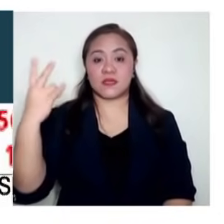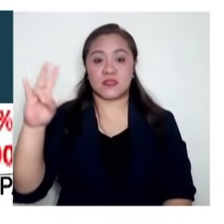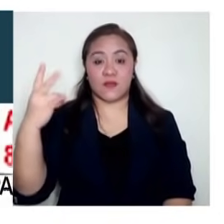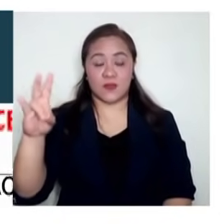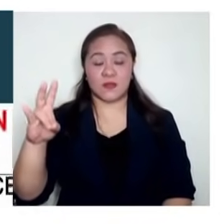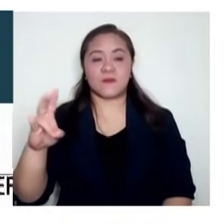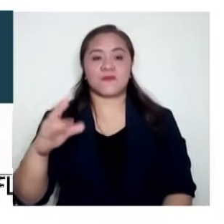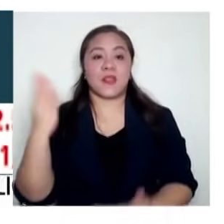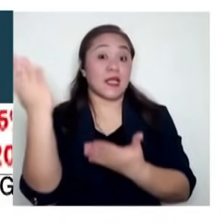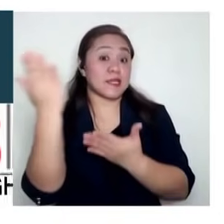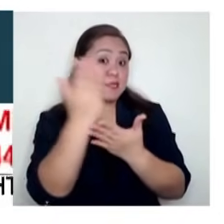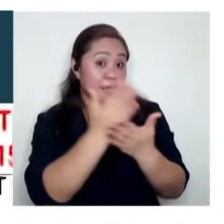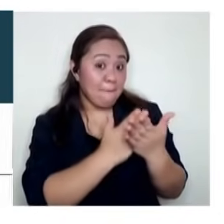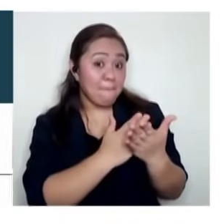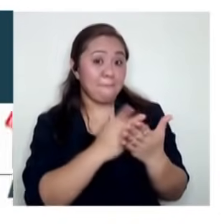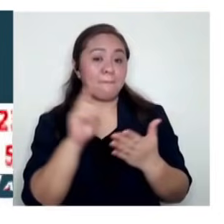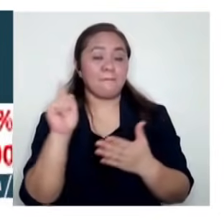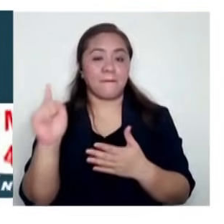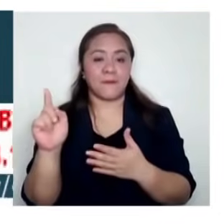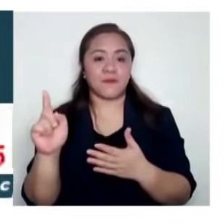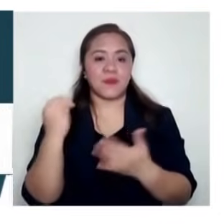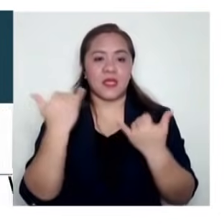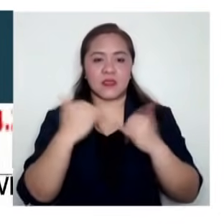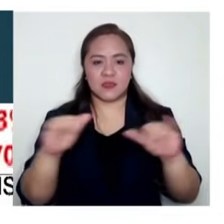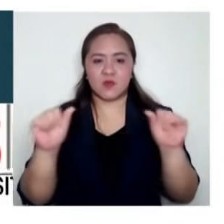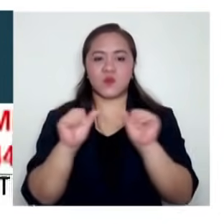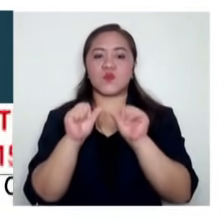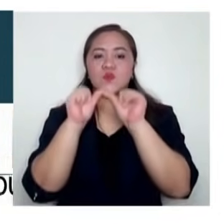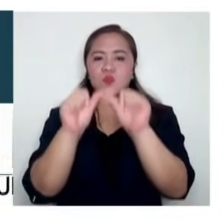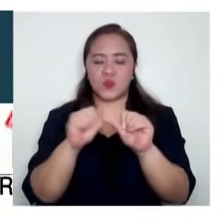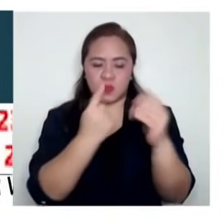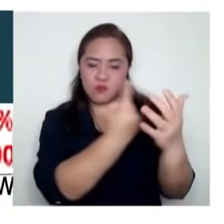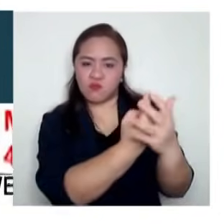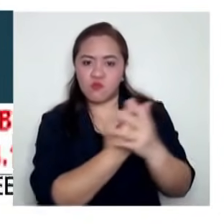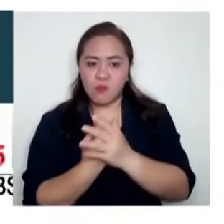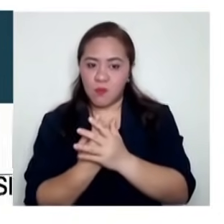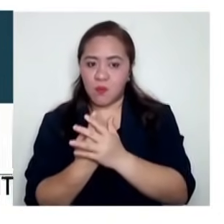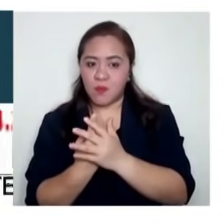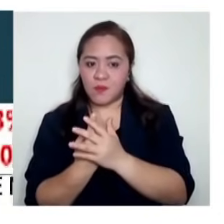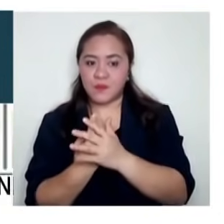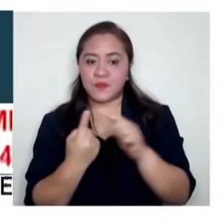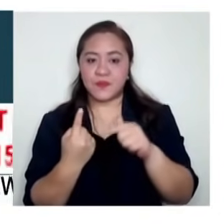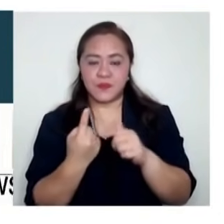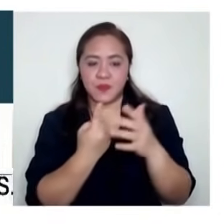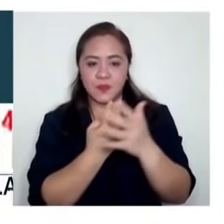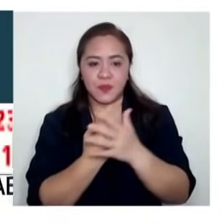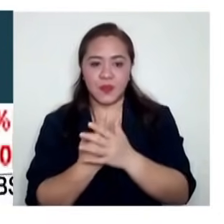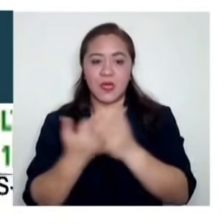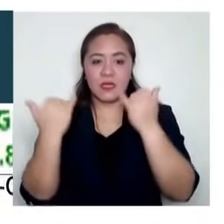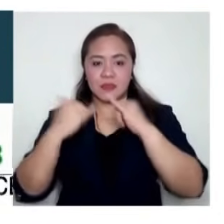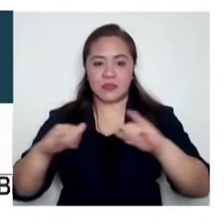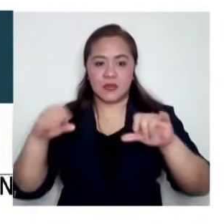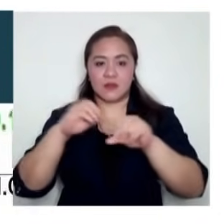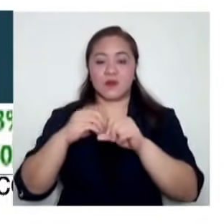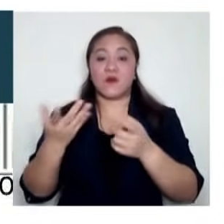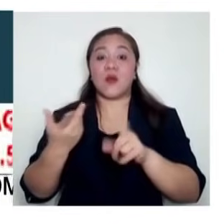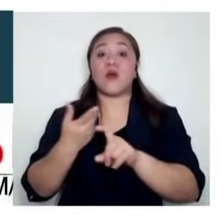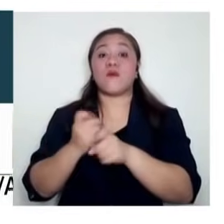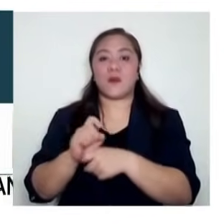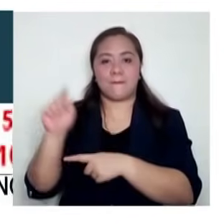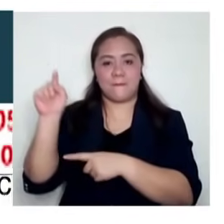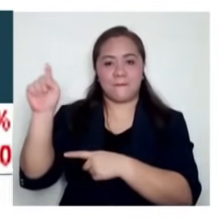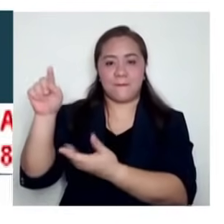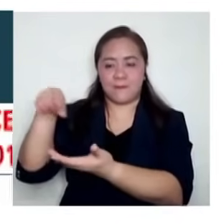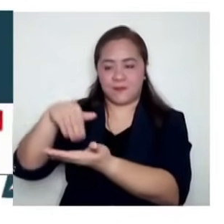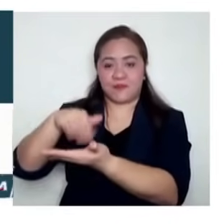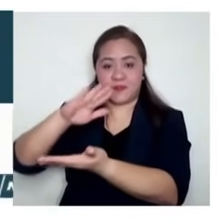them are still continuing their isolation. So we just took the test up from the facility that they